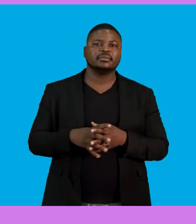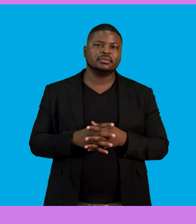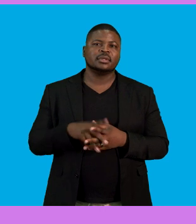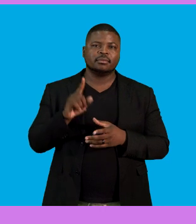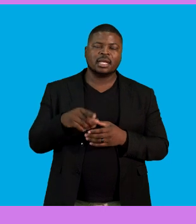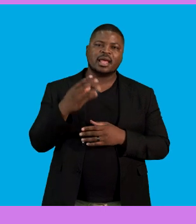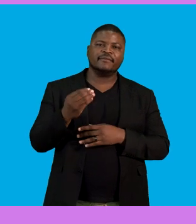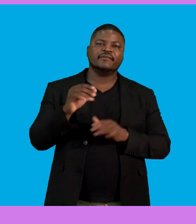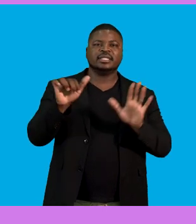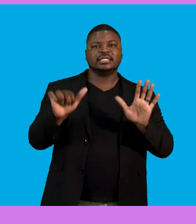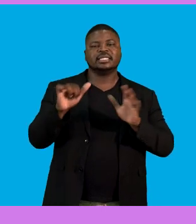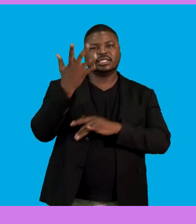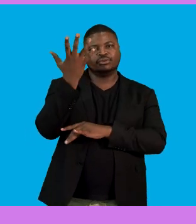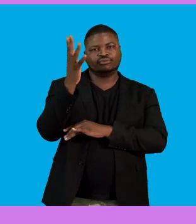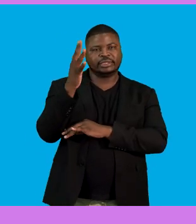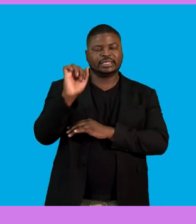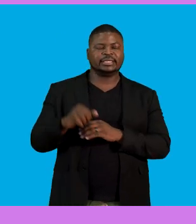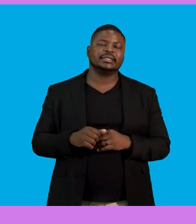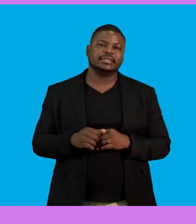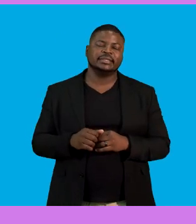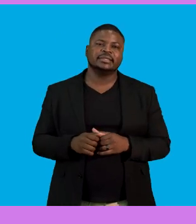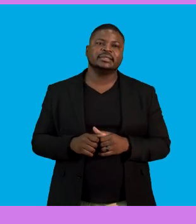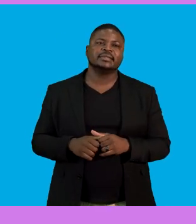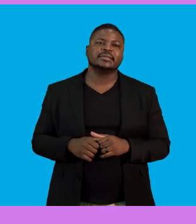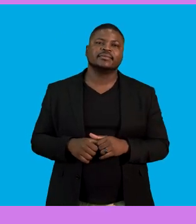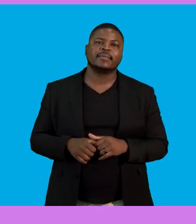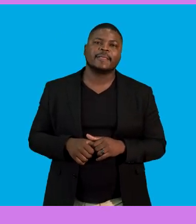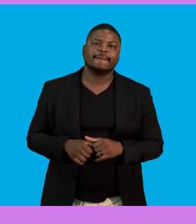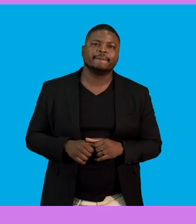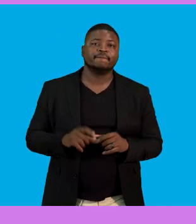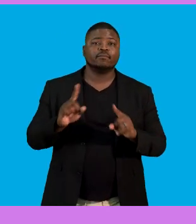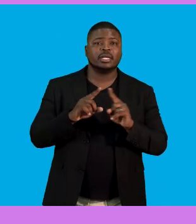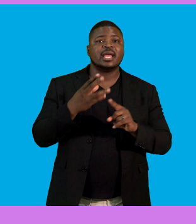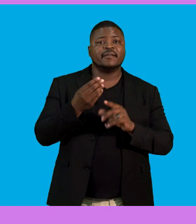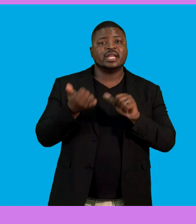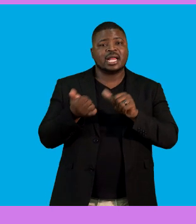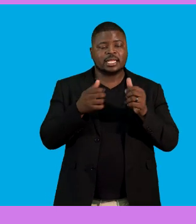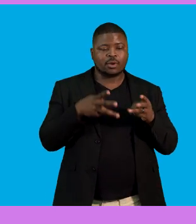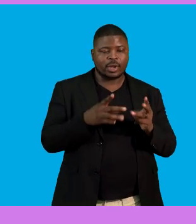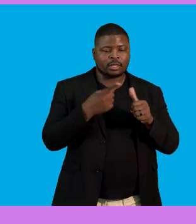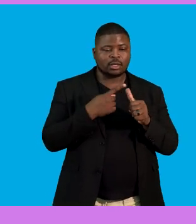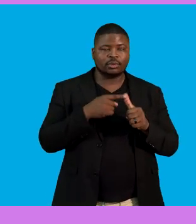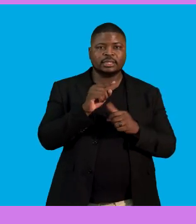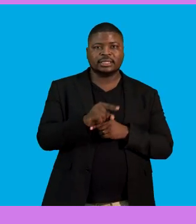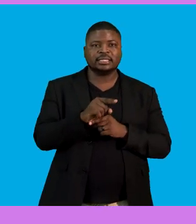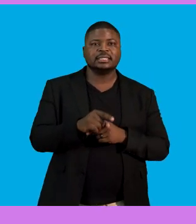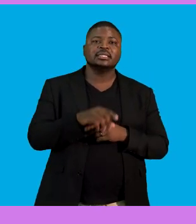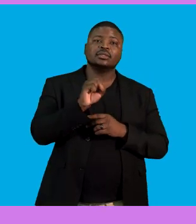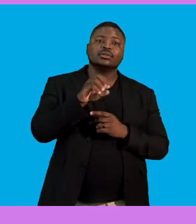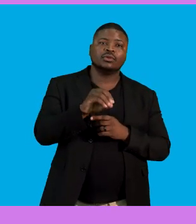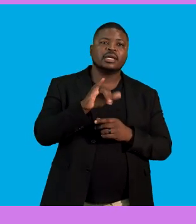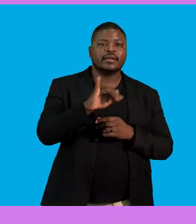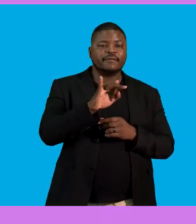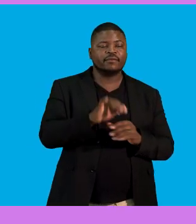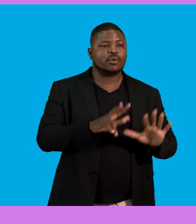have exactly 6 trees. So we've got 6 trees. Then there's another method of doing this. The other method would be,